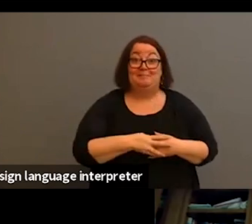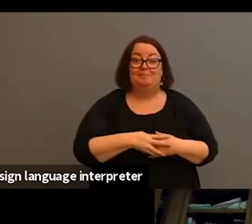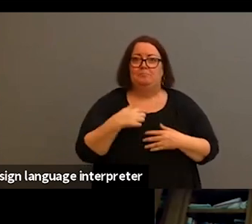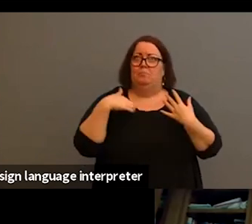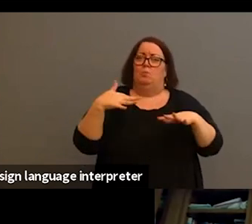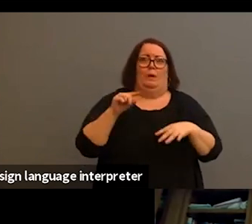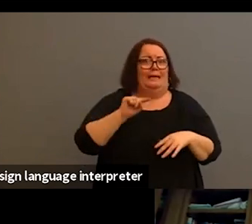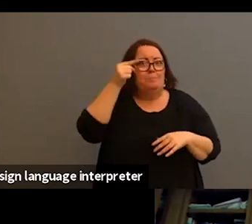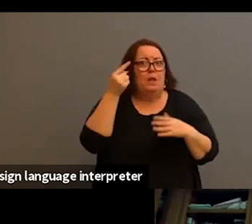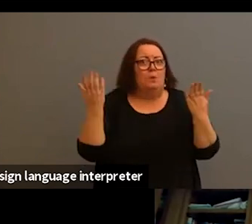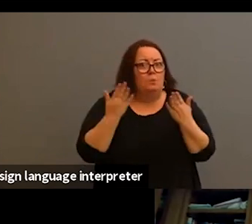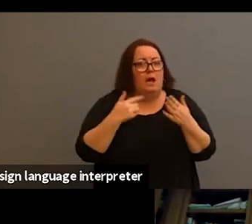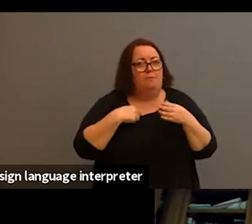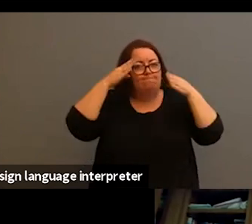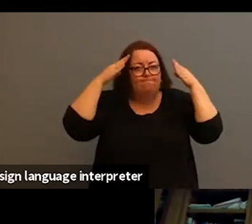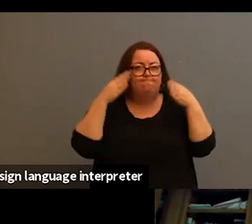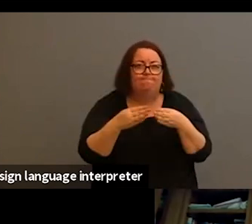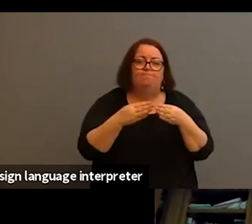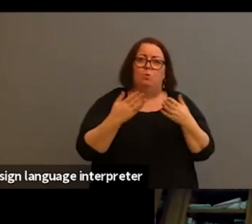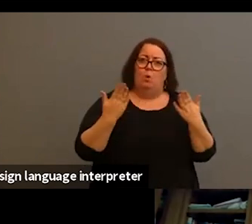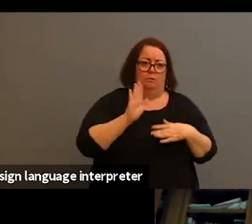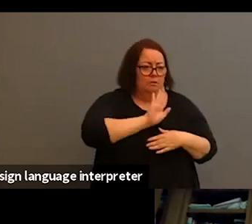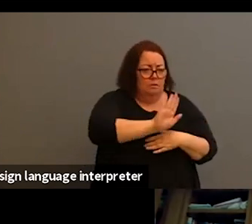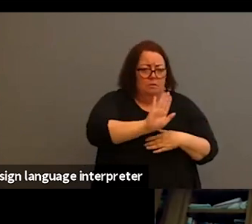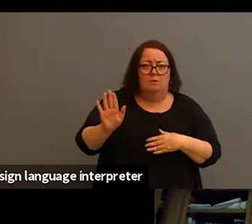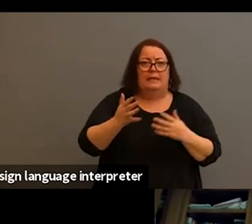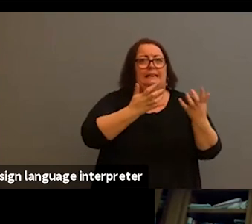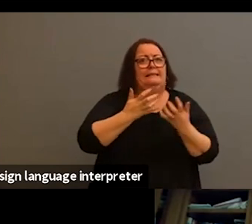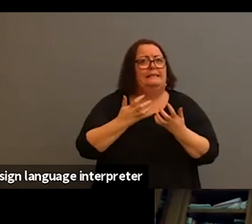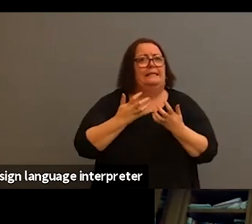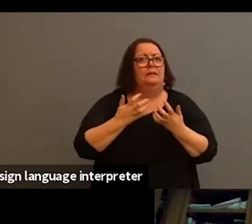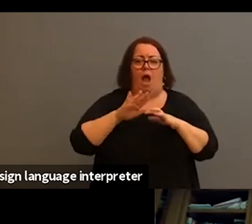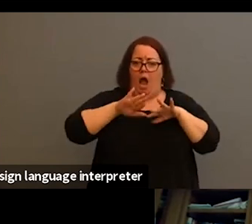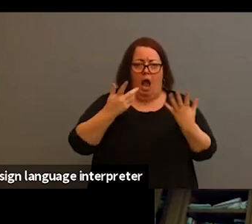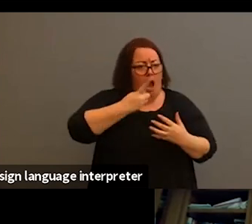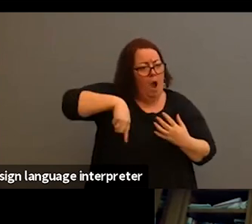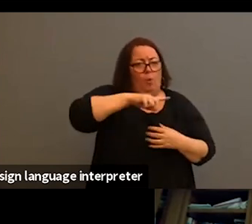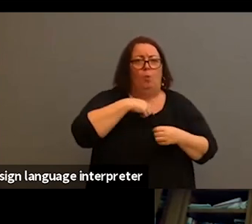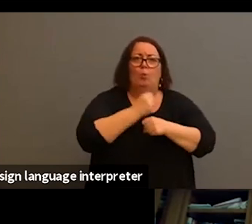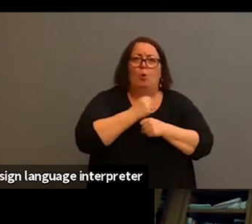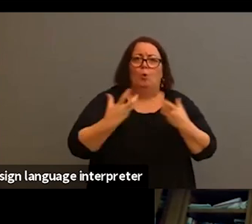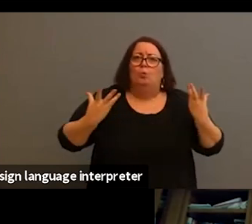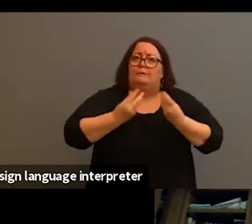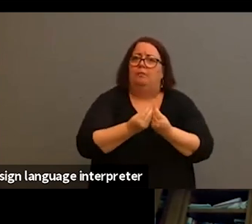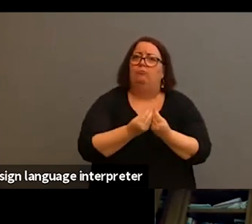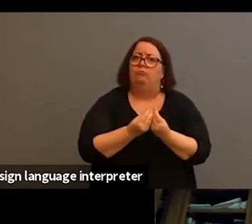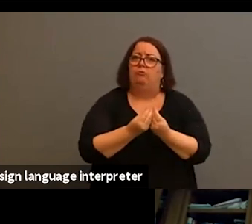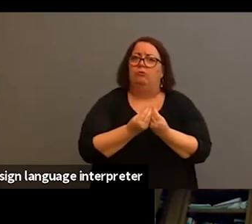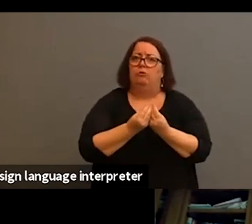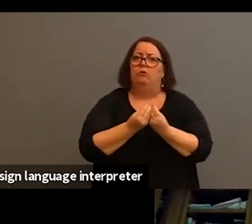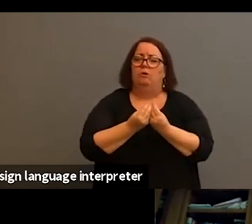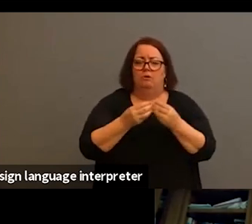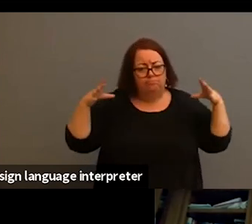to work together, different actors, the civil society, especially organizations of persons with